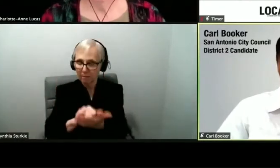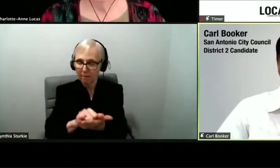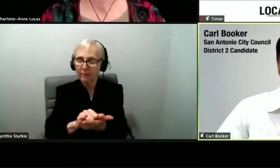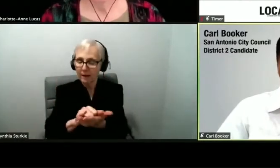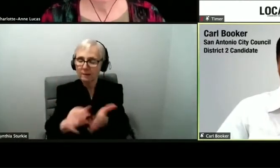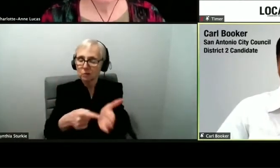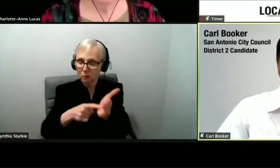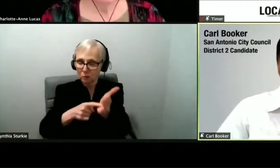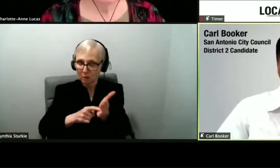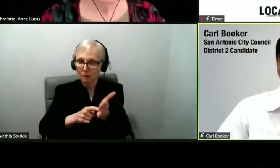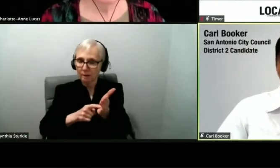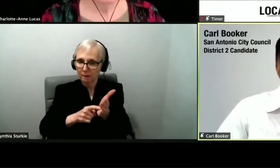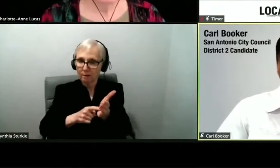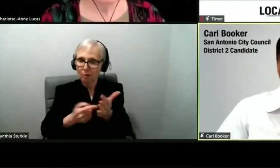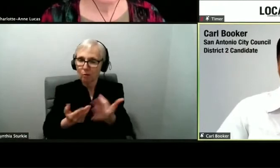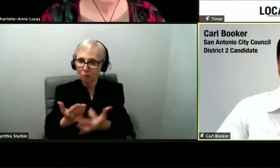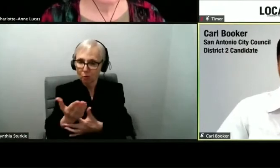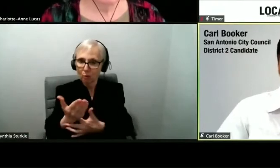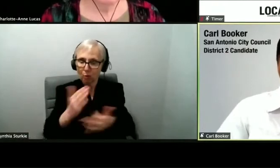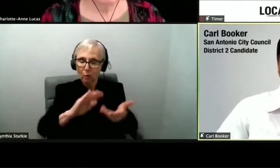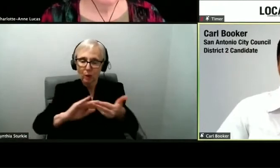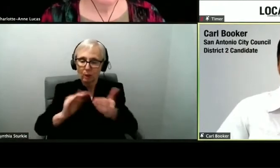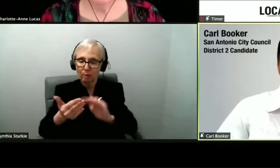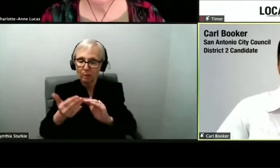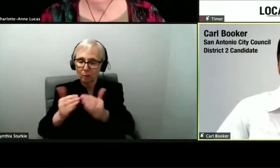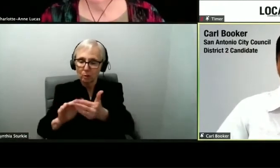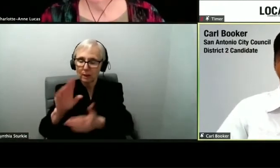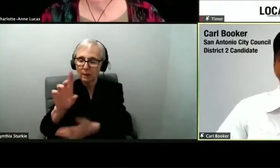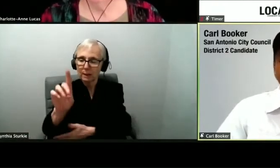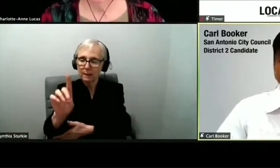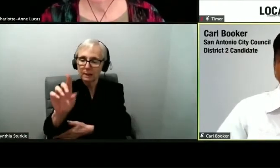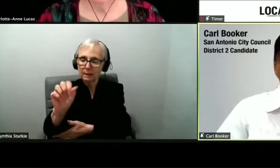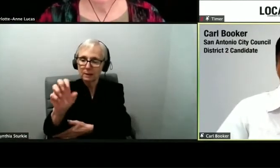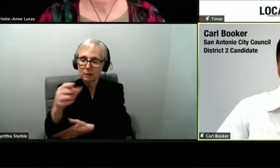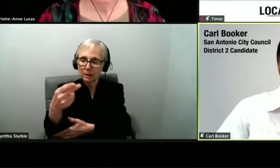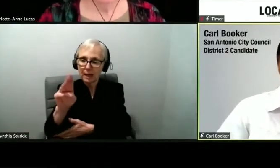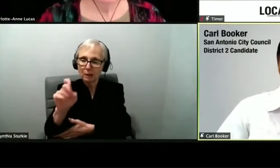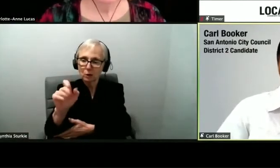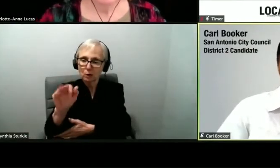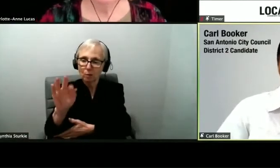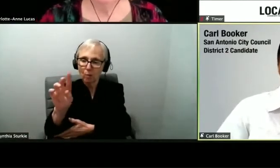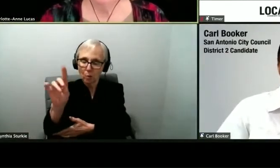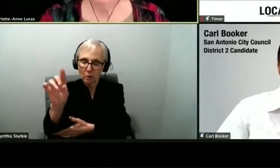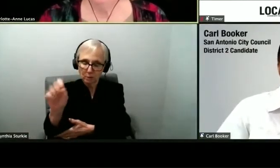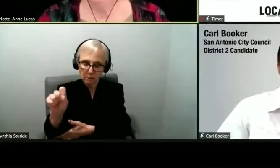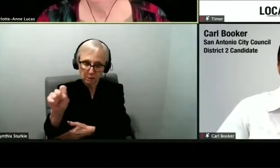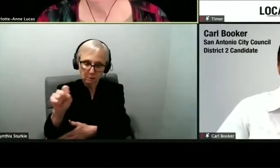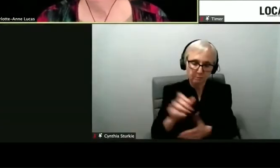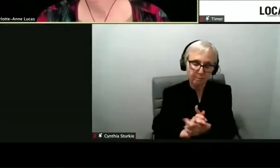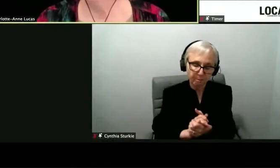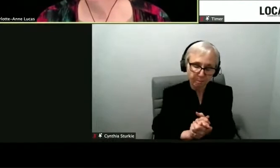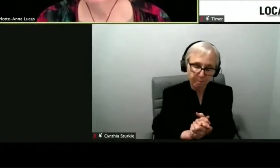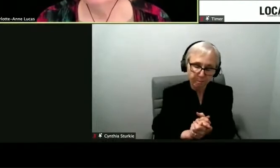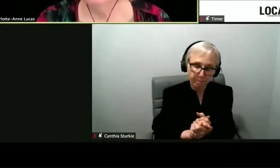required through our community dashboards, through standards, milestones, and timelines. Thank you. Thank you.